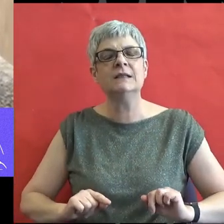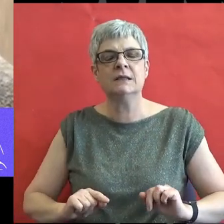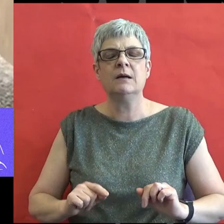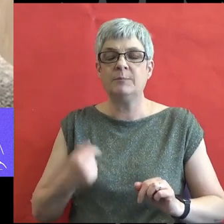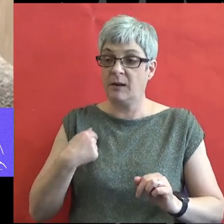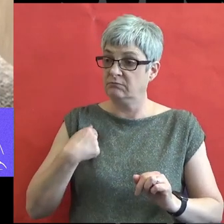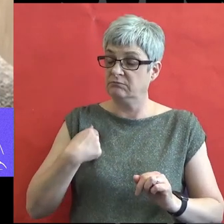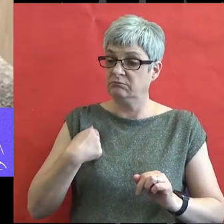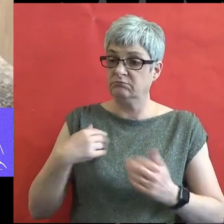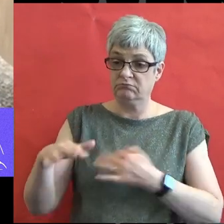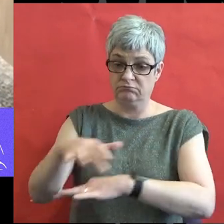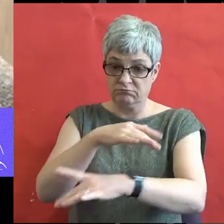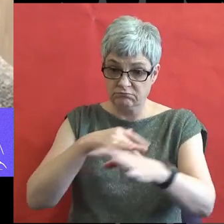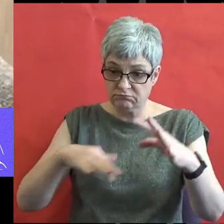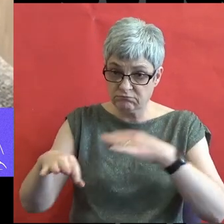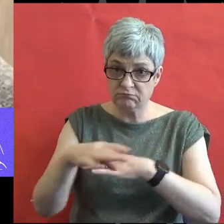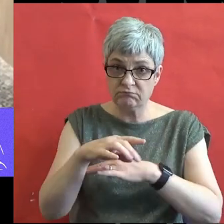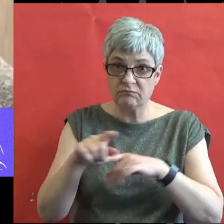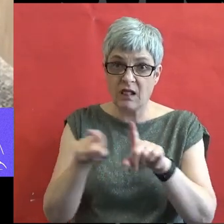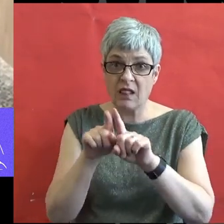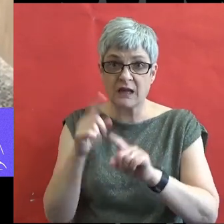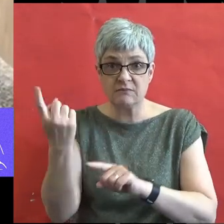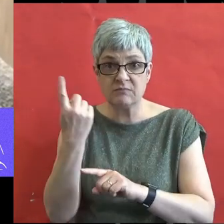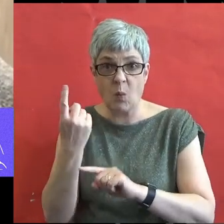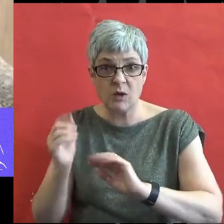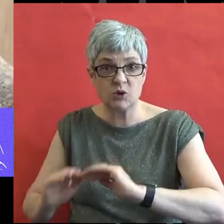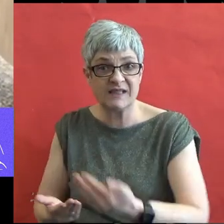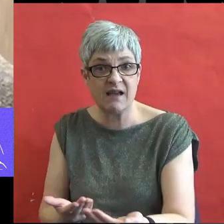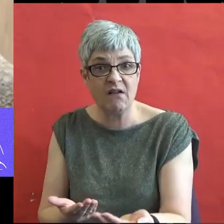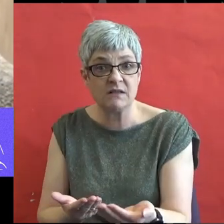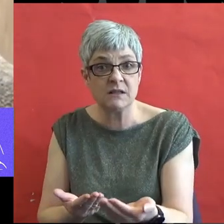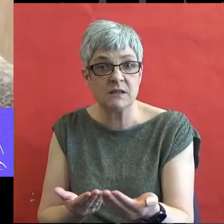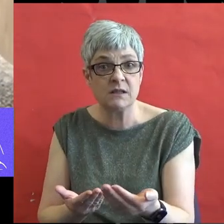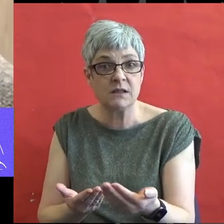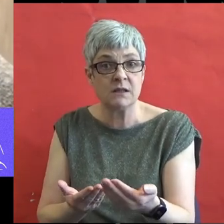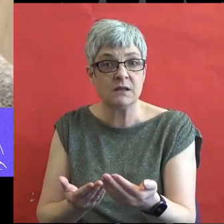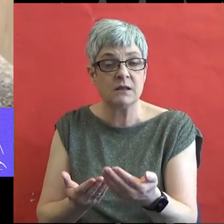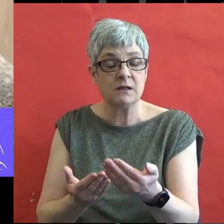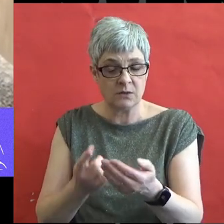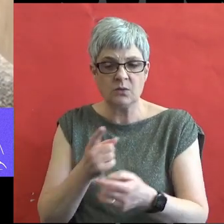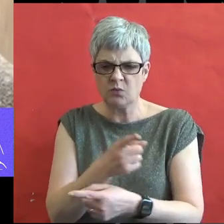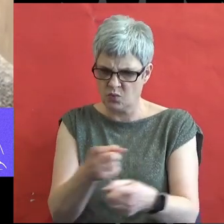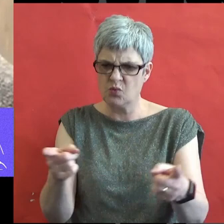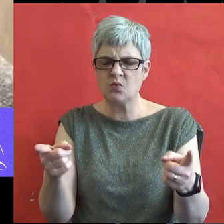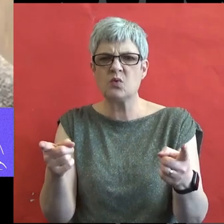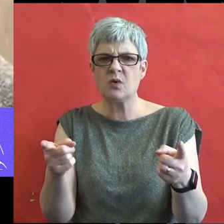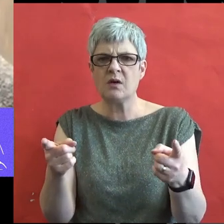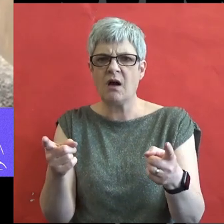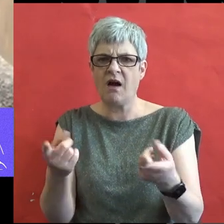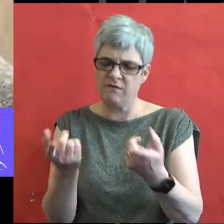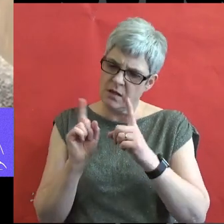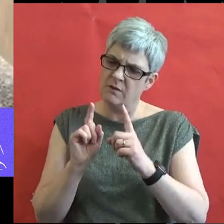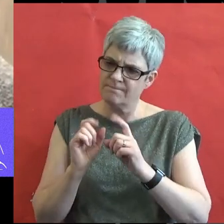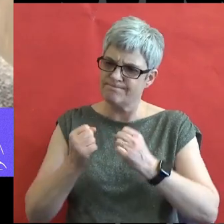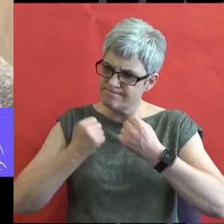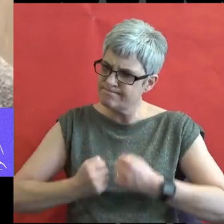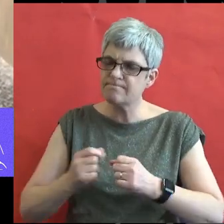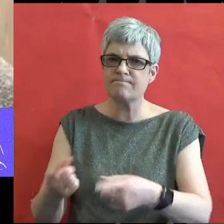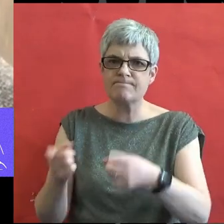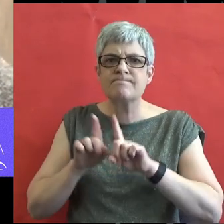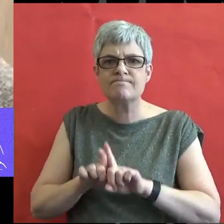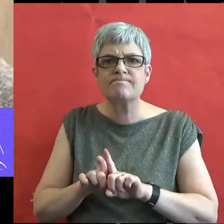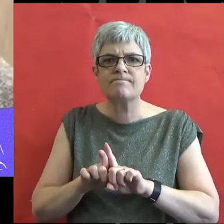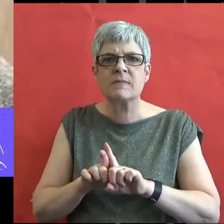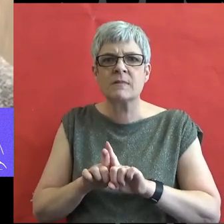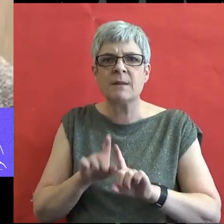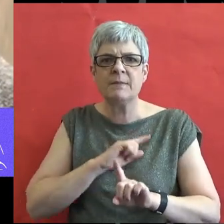But I am among you as one who serves. You are those who have stood by me in my